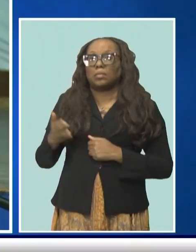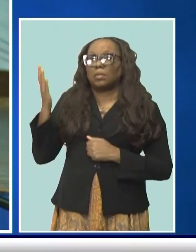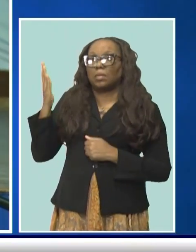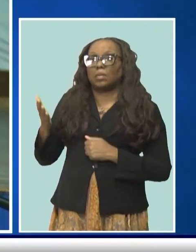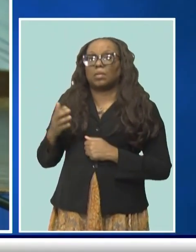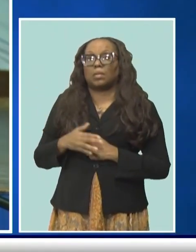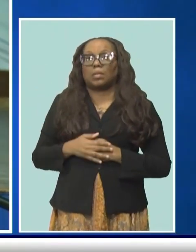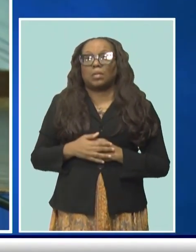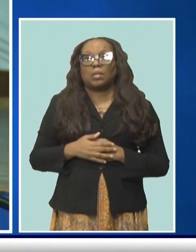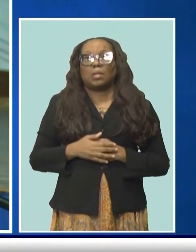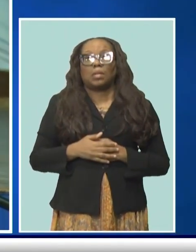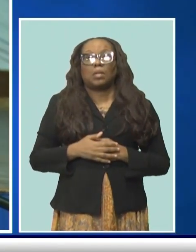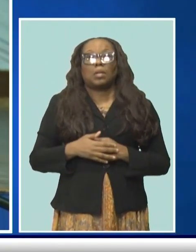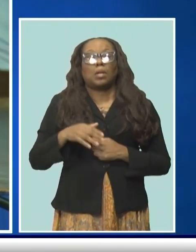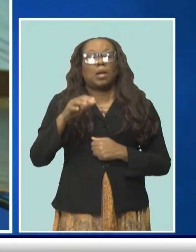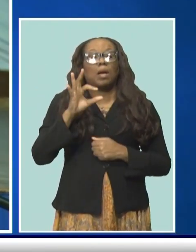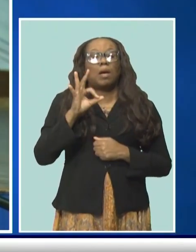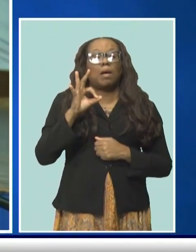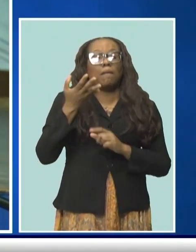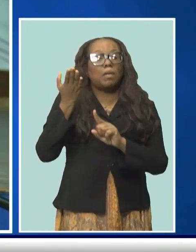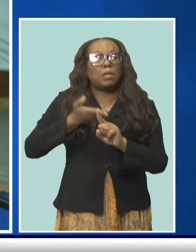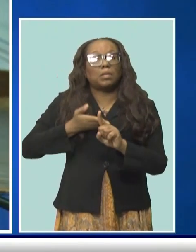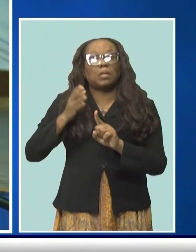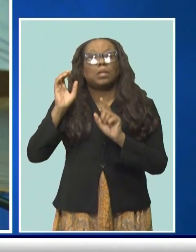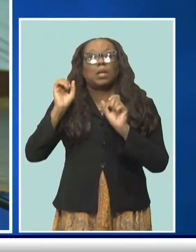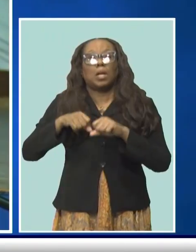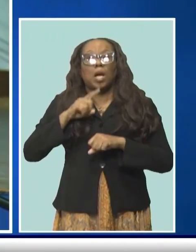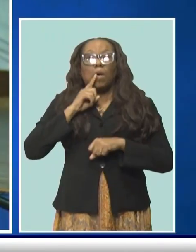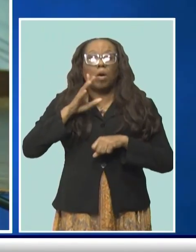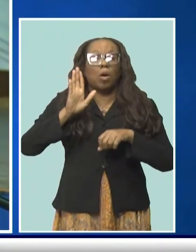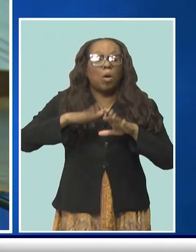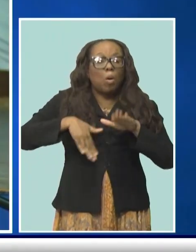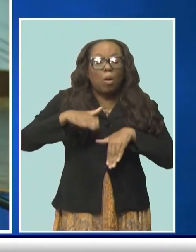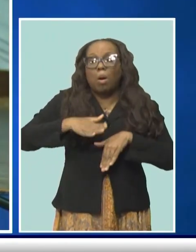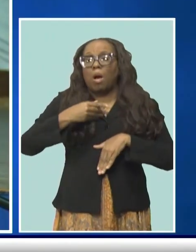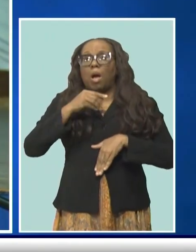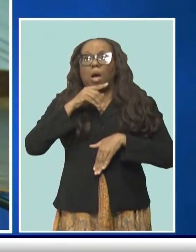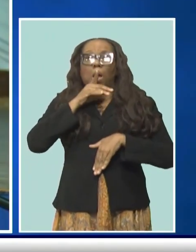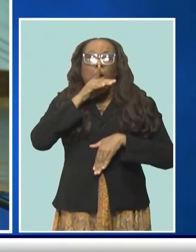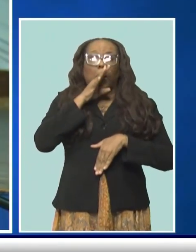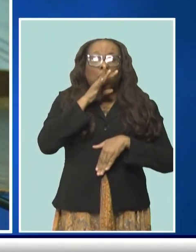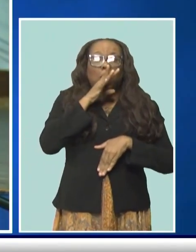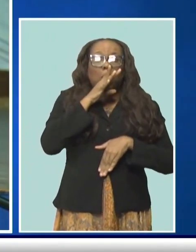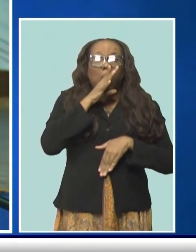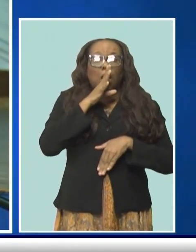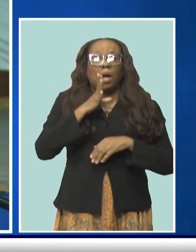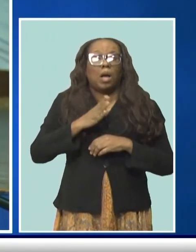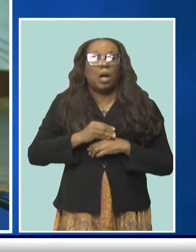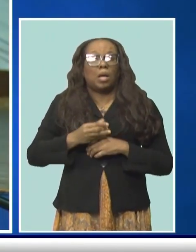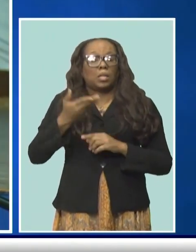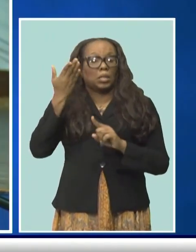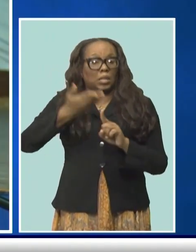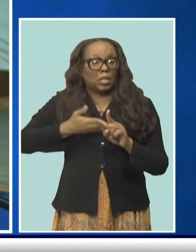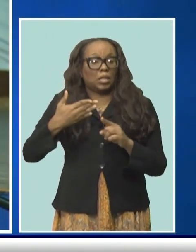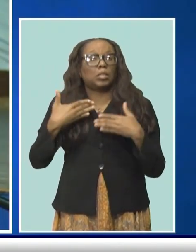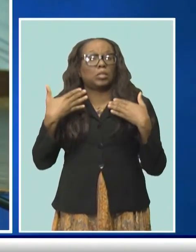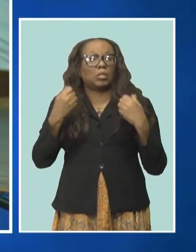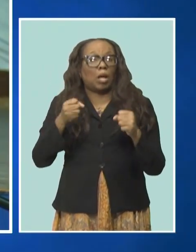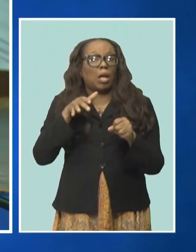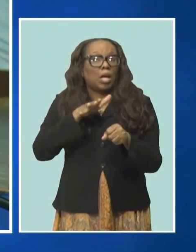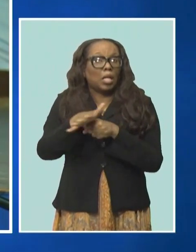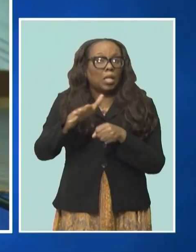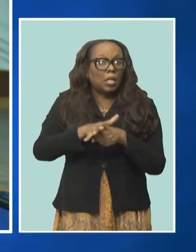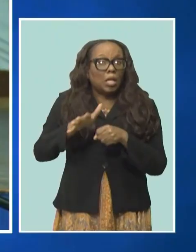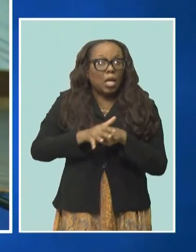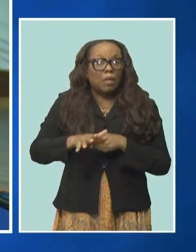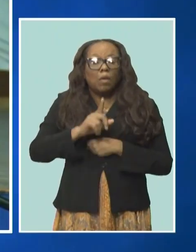Felicia Dujon can walk the walk, she can talk the talk, and she's strong enough to